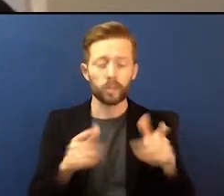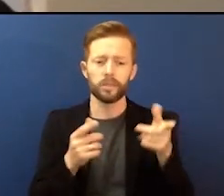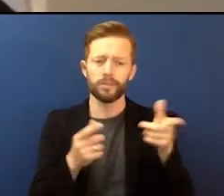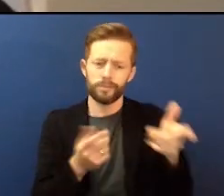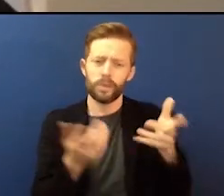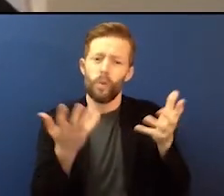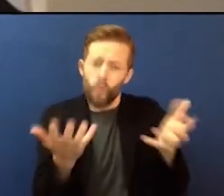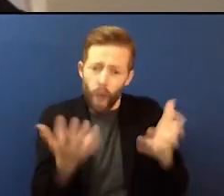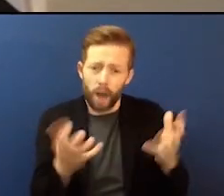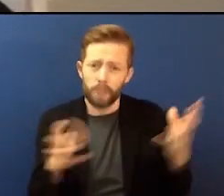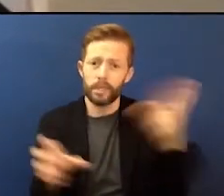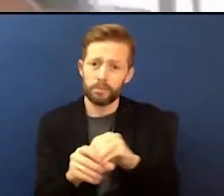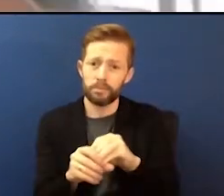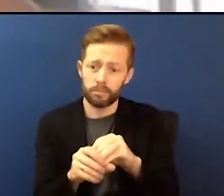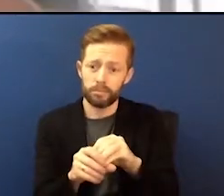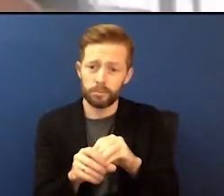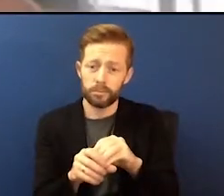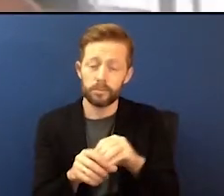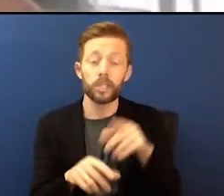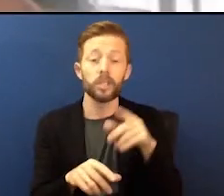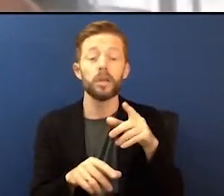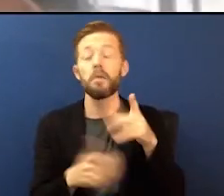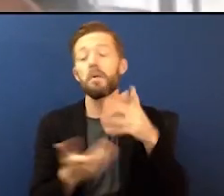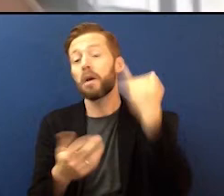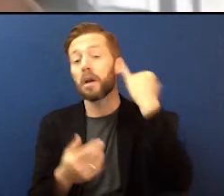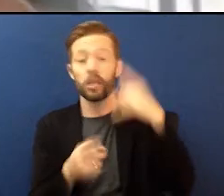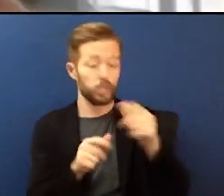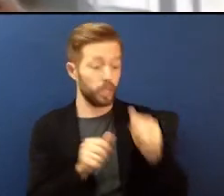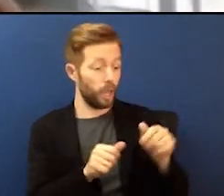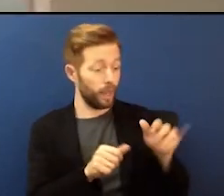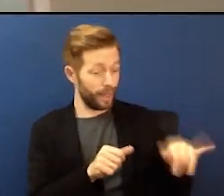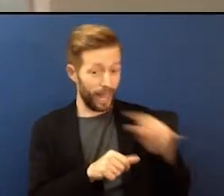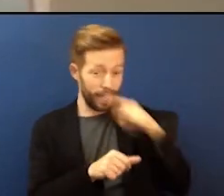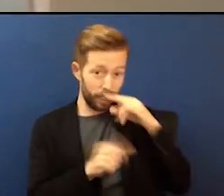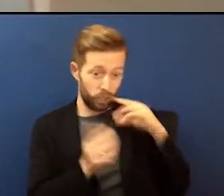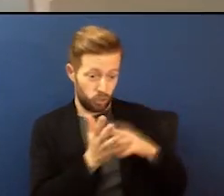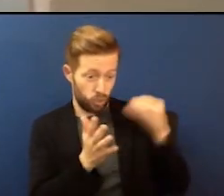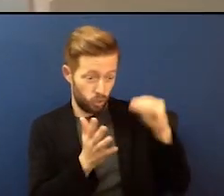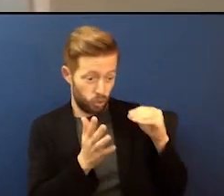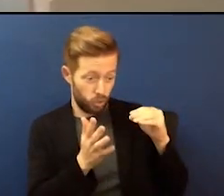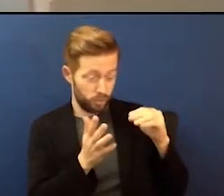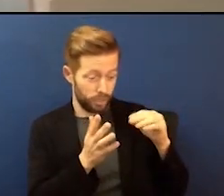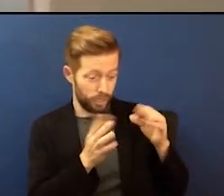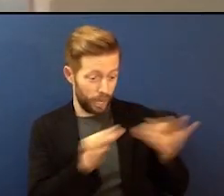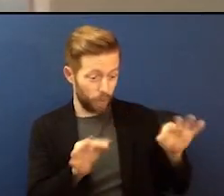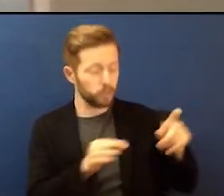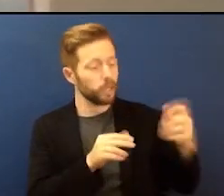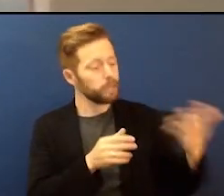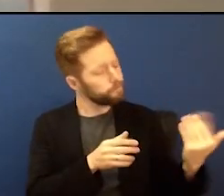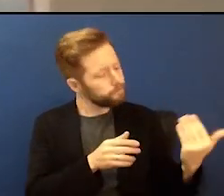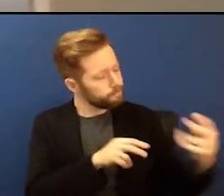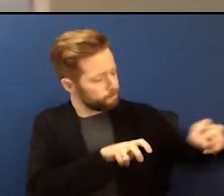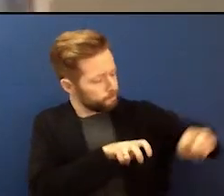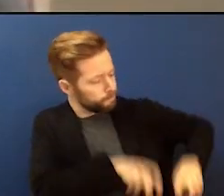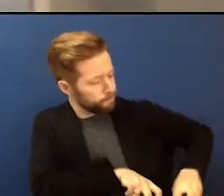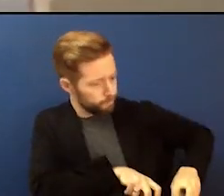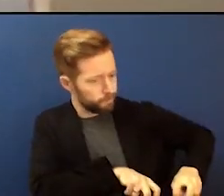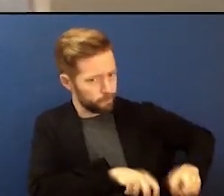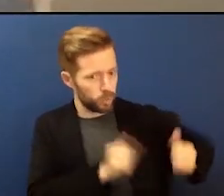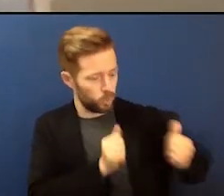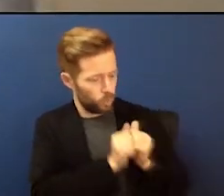the conversation. So even just sitting them close to you, or making sure that physically,